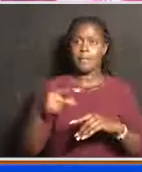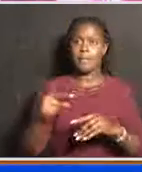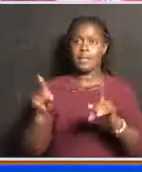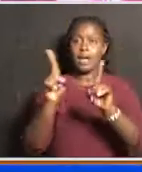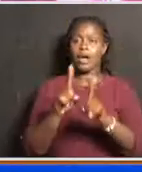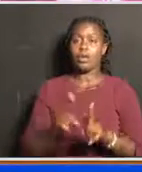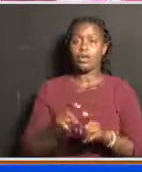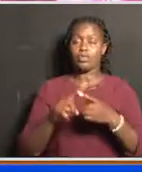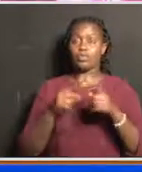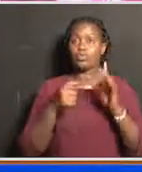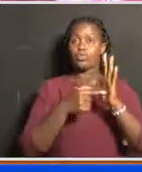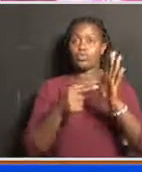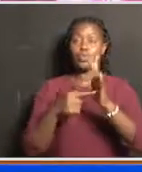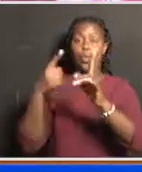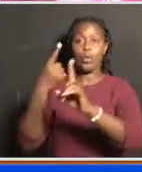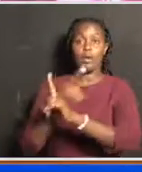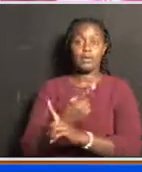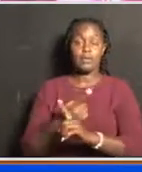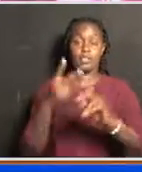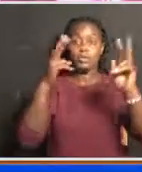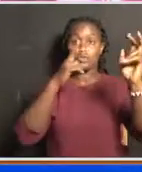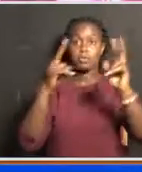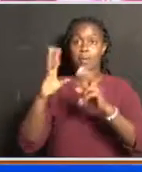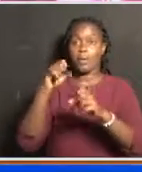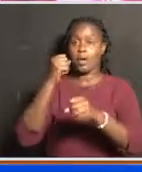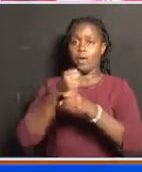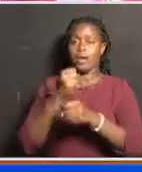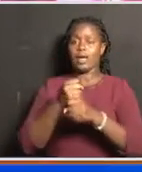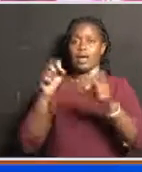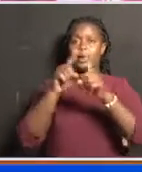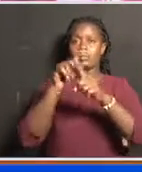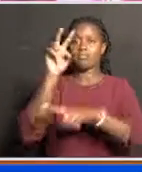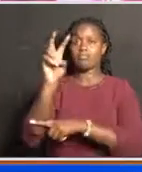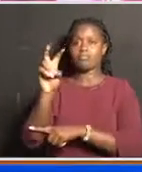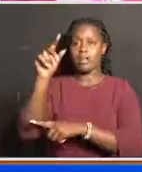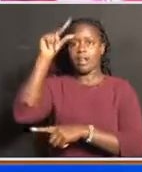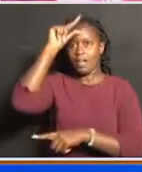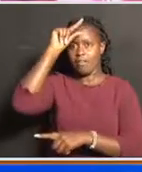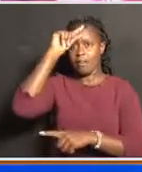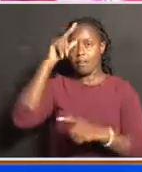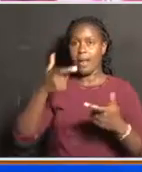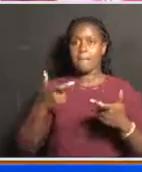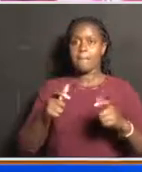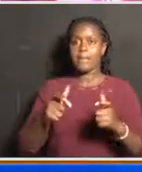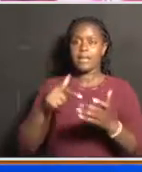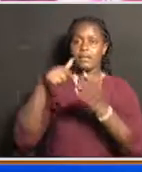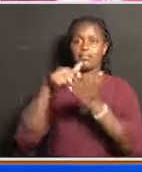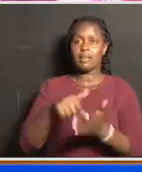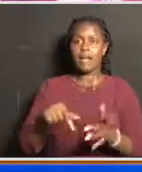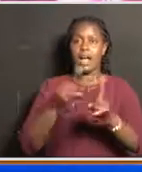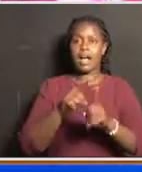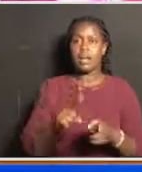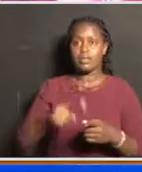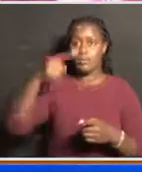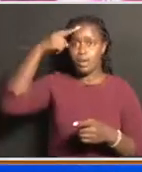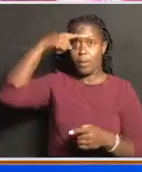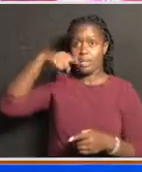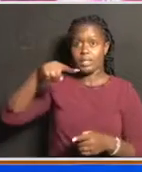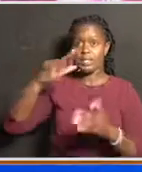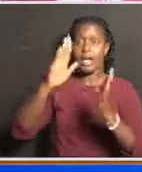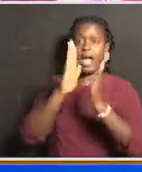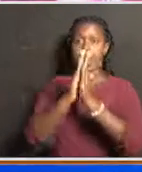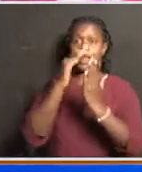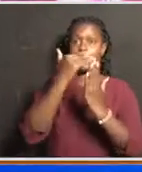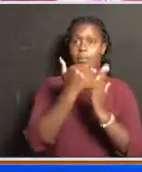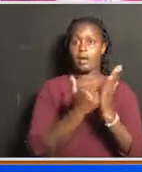opinions on various issues. By acting as a watchdog to the conduct of the government, media criticizes unpopular policies and programs and